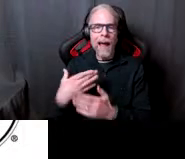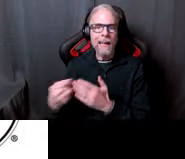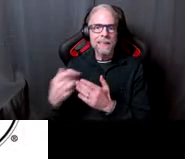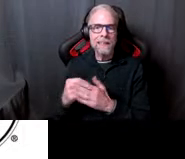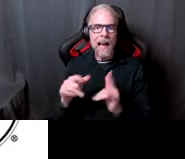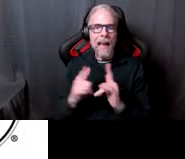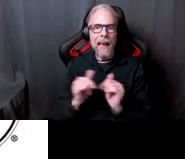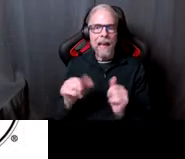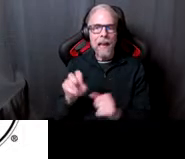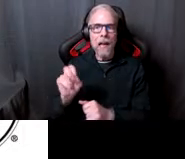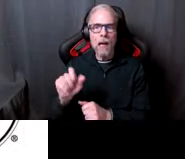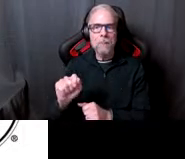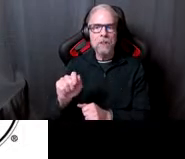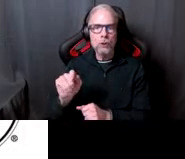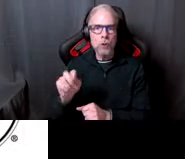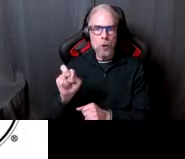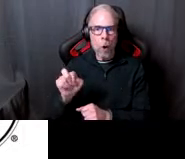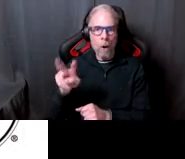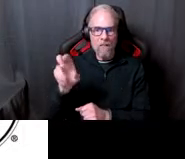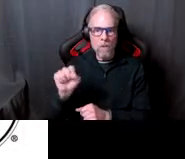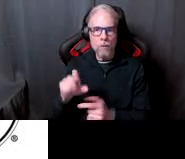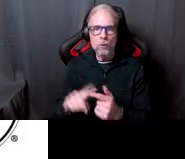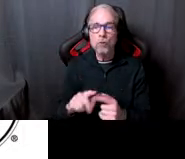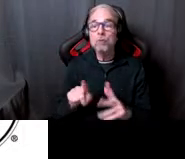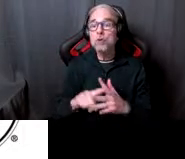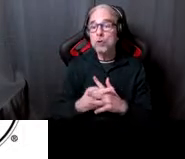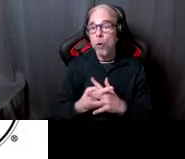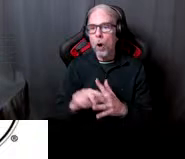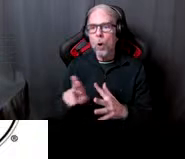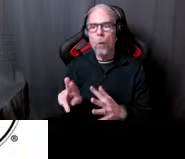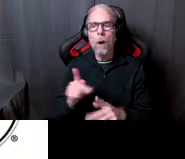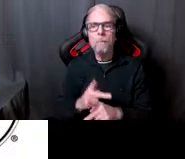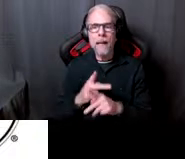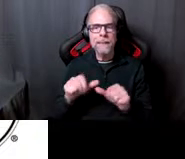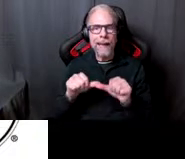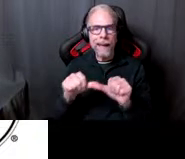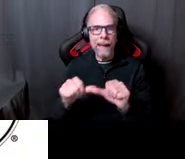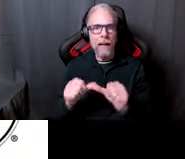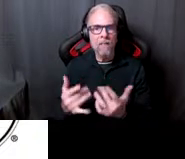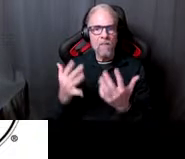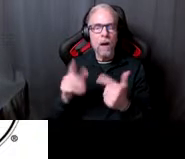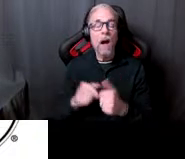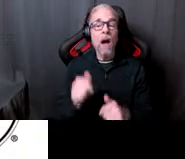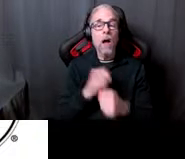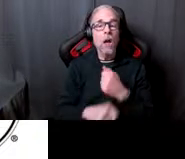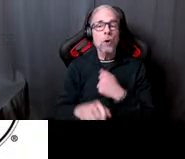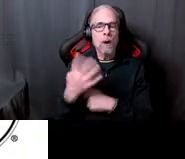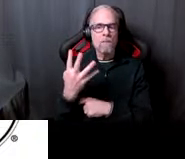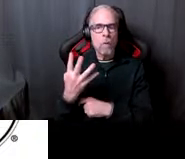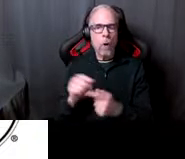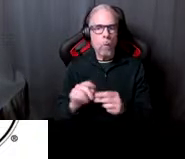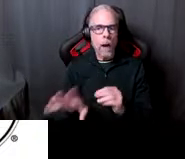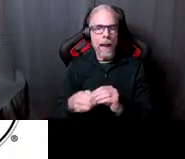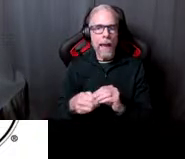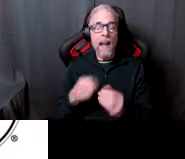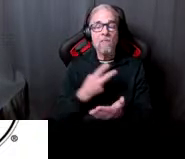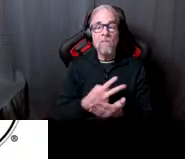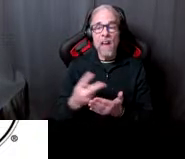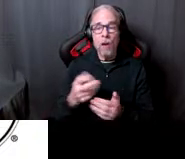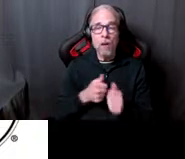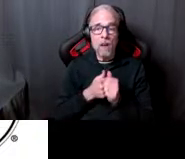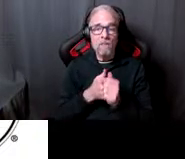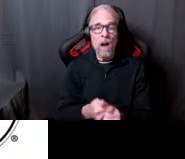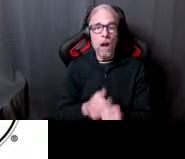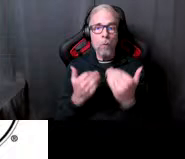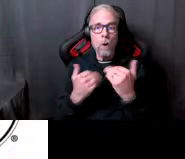stoves to start or maintain a fire. Under 4, we added failure to follow